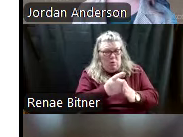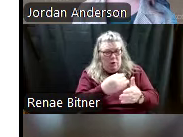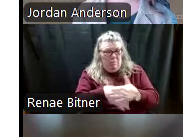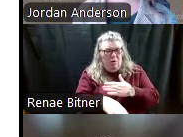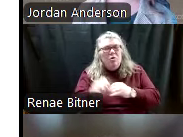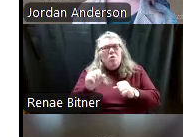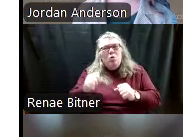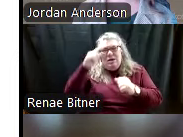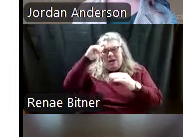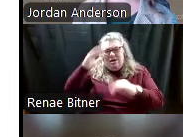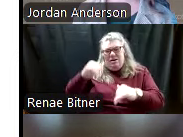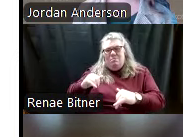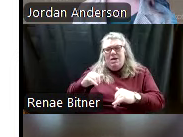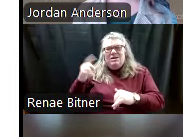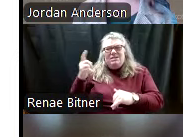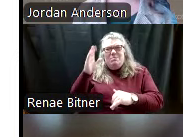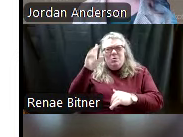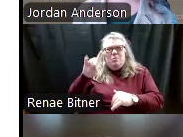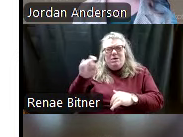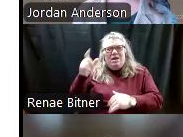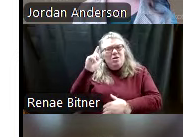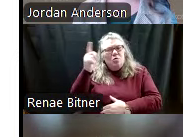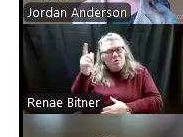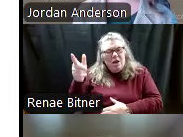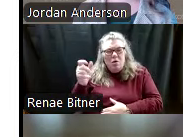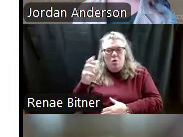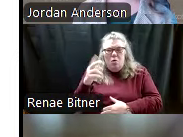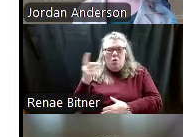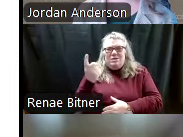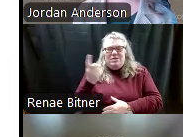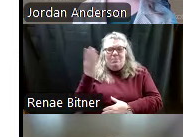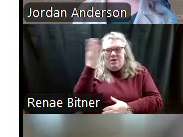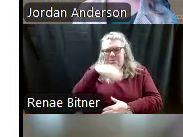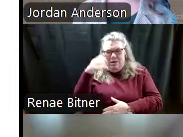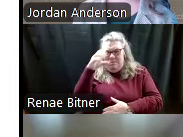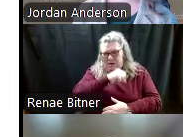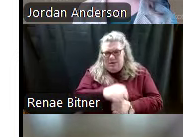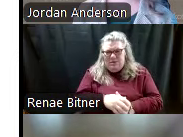anticipate that something will either be diagnosed at a later time or something's being missed.